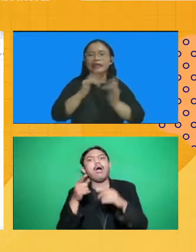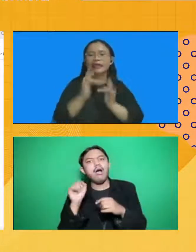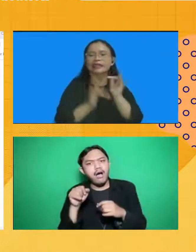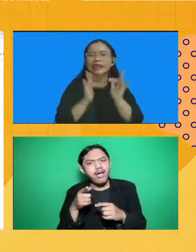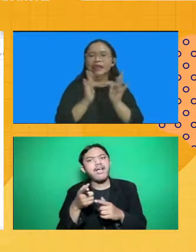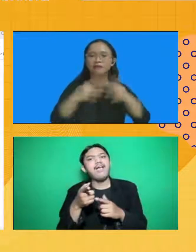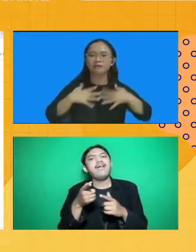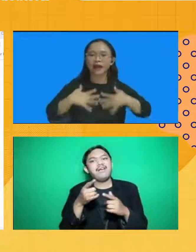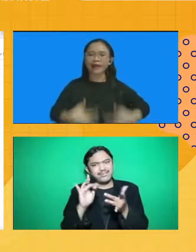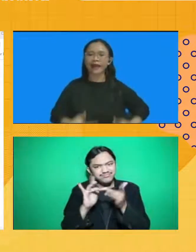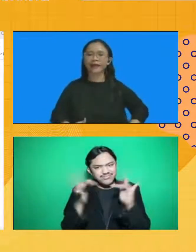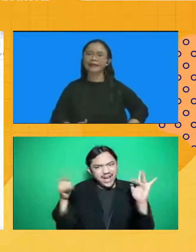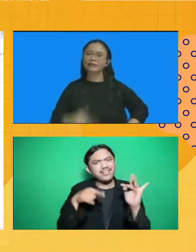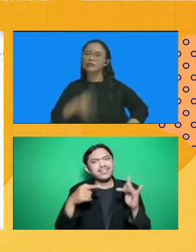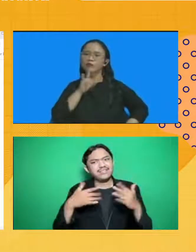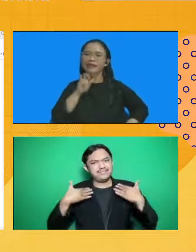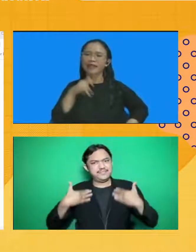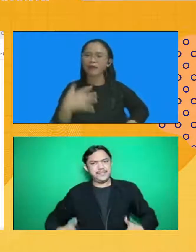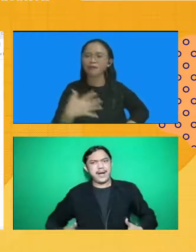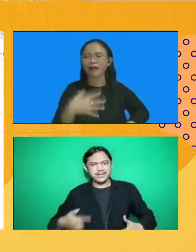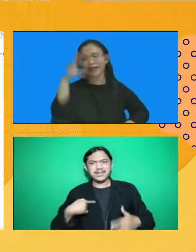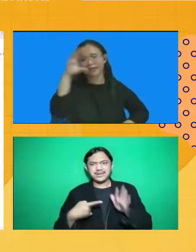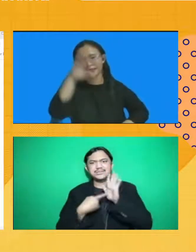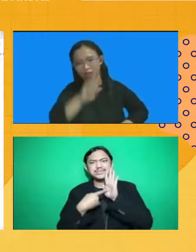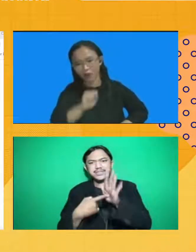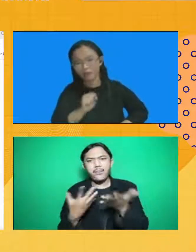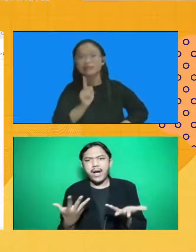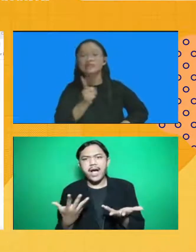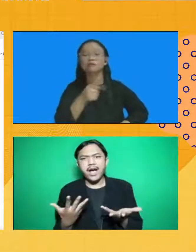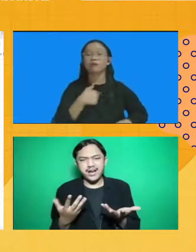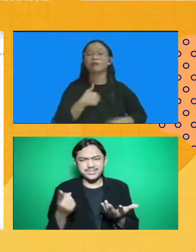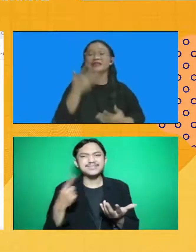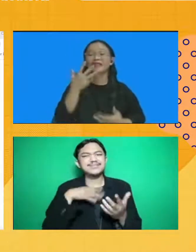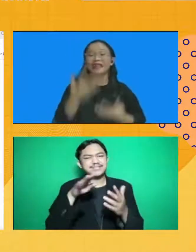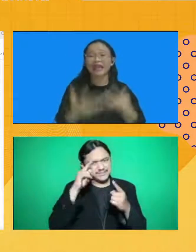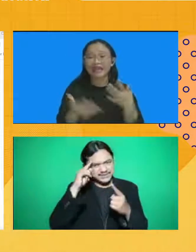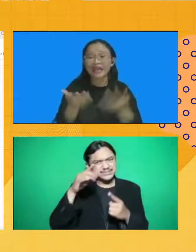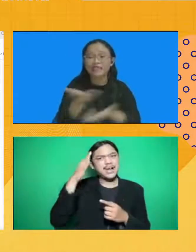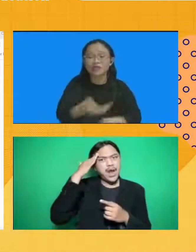sometimes we cannot control it. What's gonna happen on internet? So